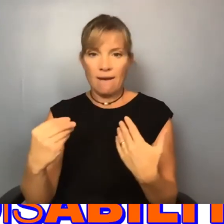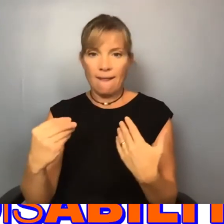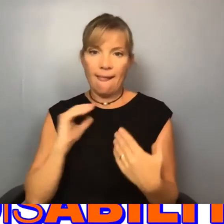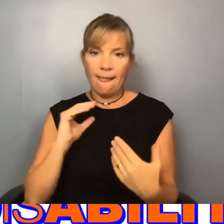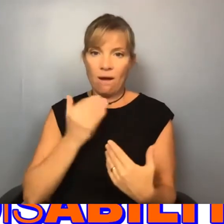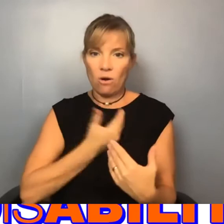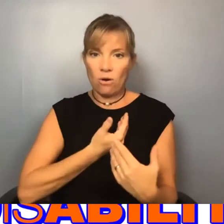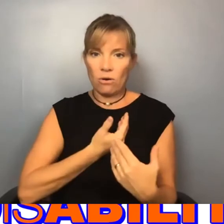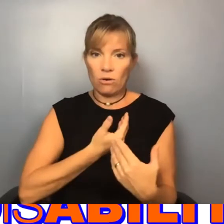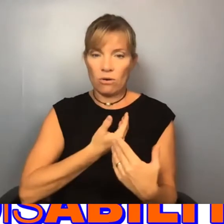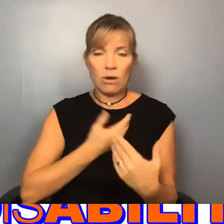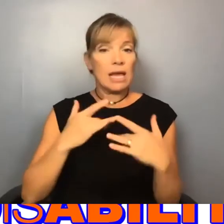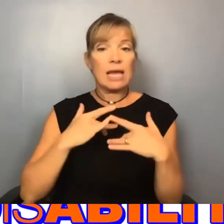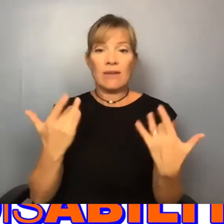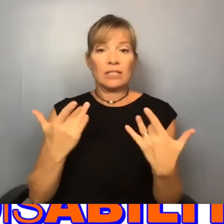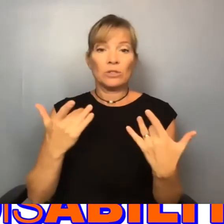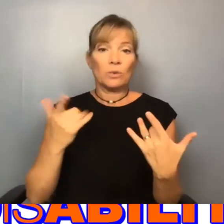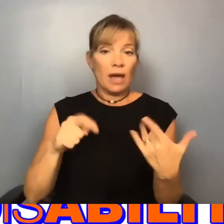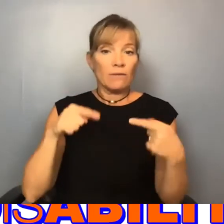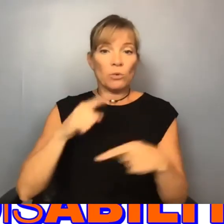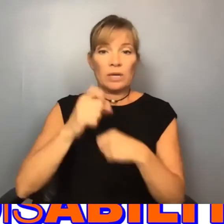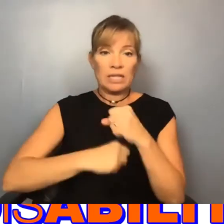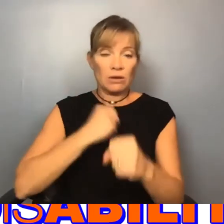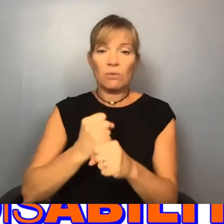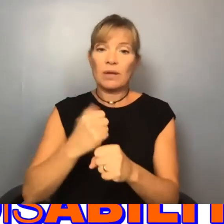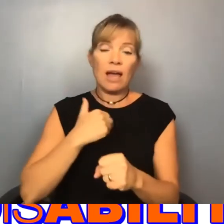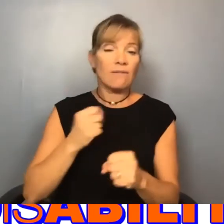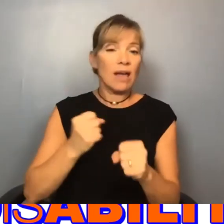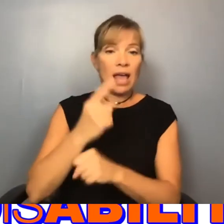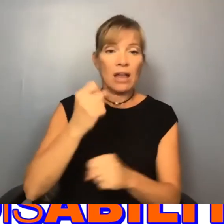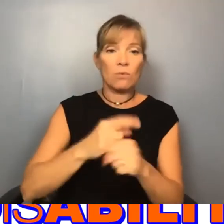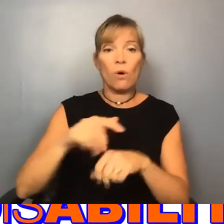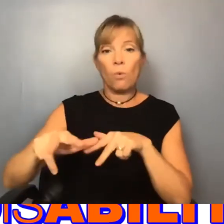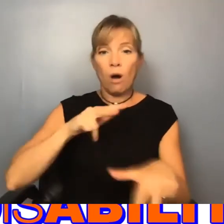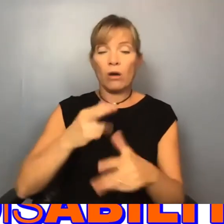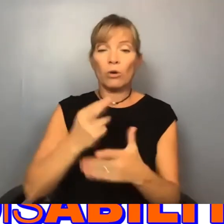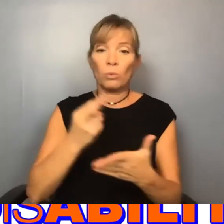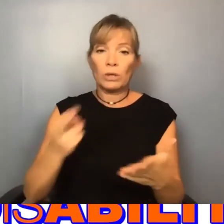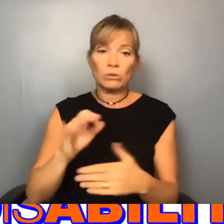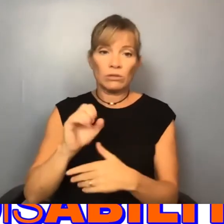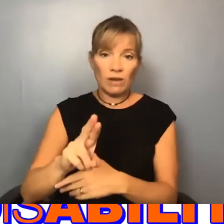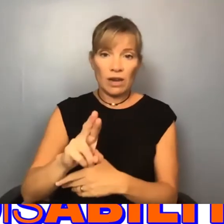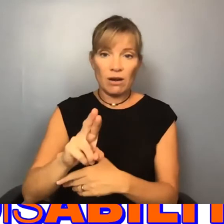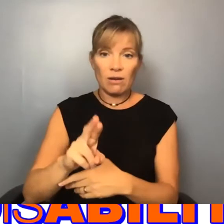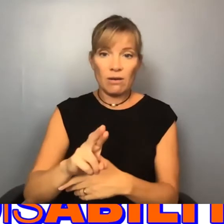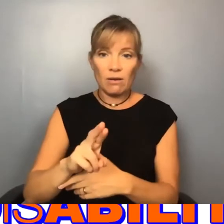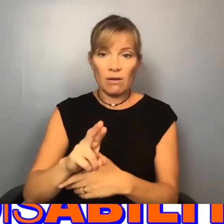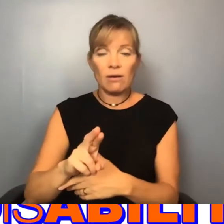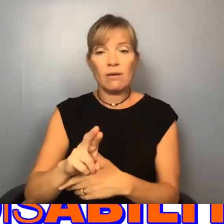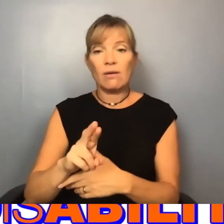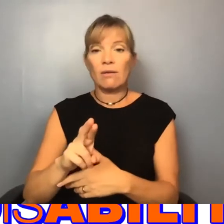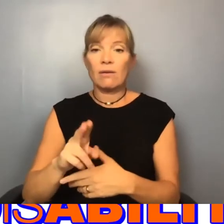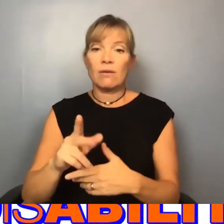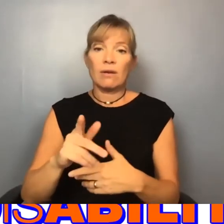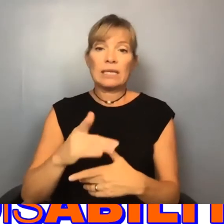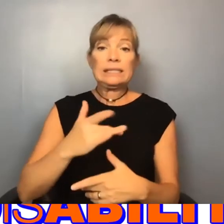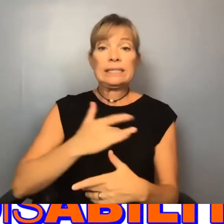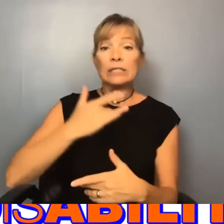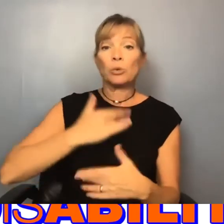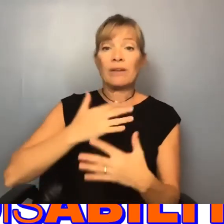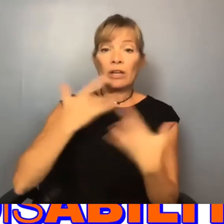events that we have throughout the year, we have our annual walk and resource fair, sensory friendly trick-or-treat,